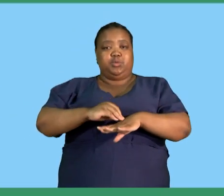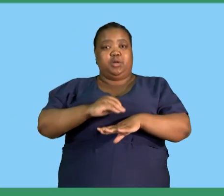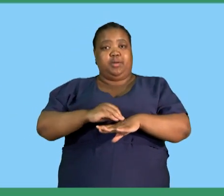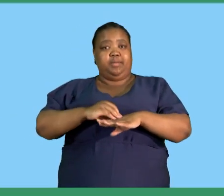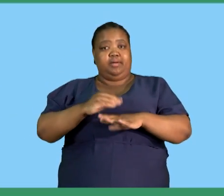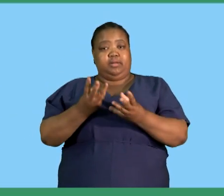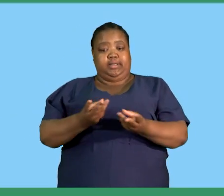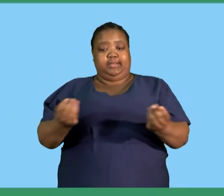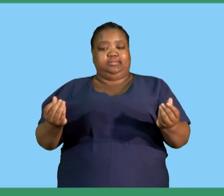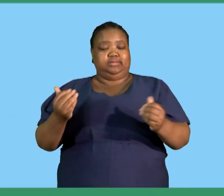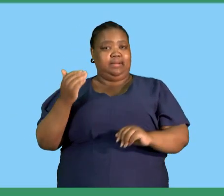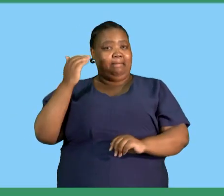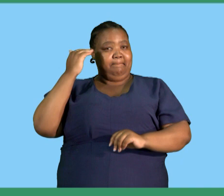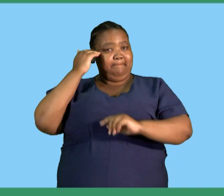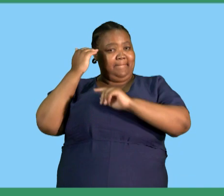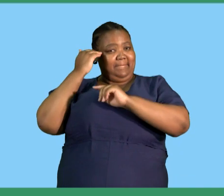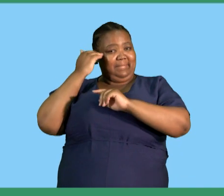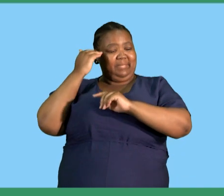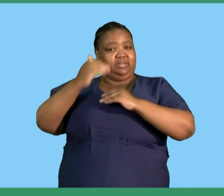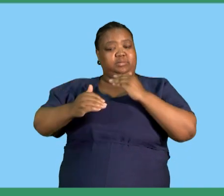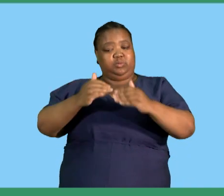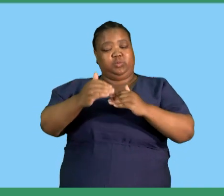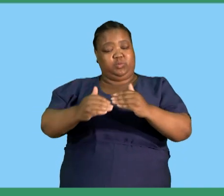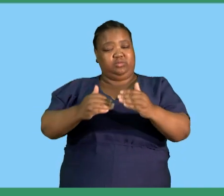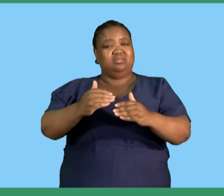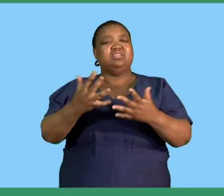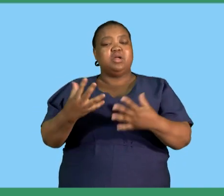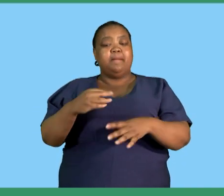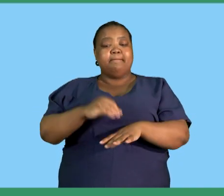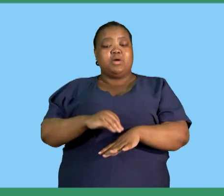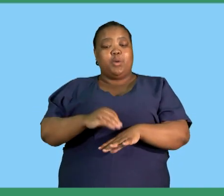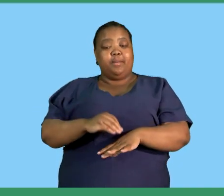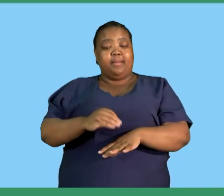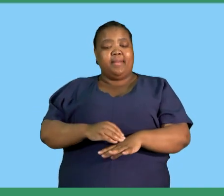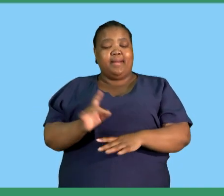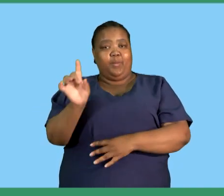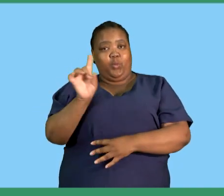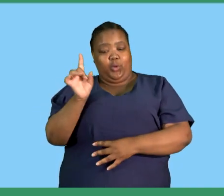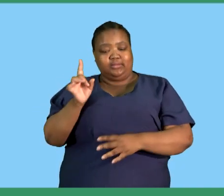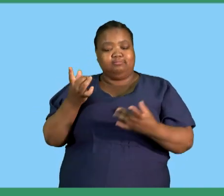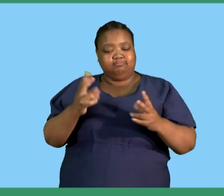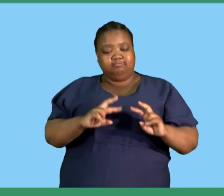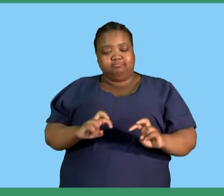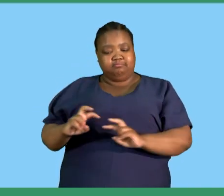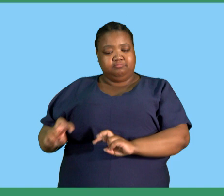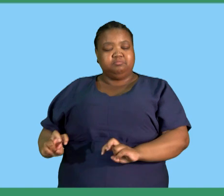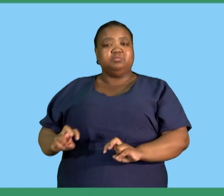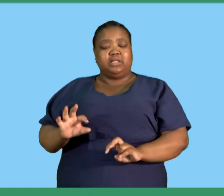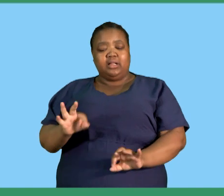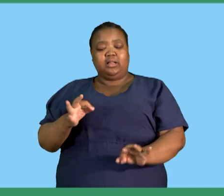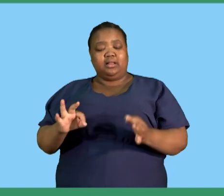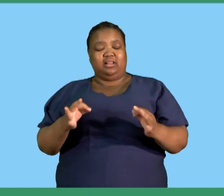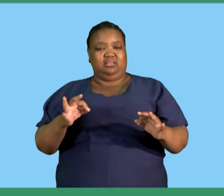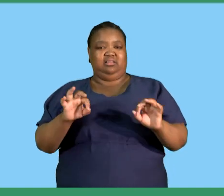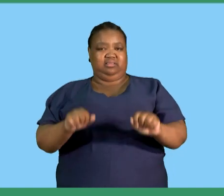solving is a mental process that involves problem finding. Number one, problem finding, which is the ability to identify